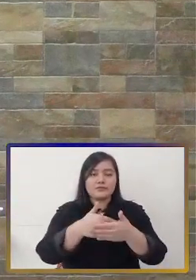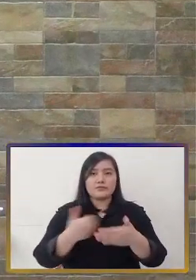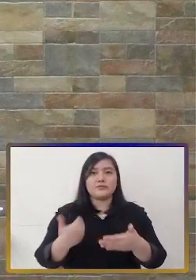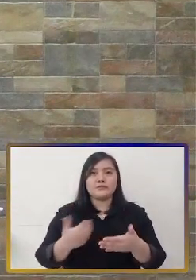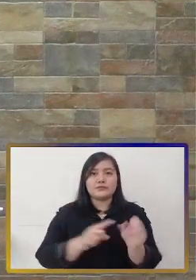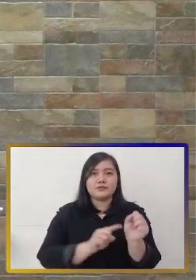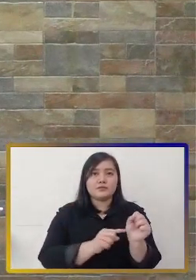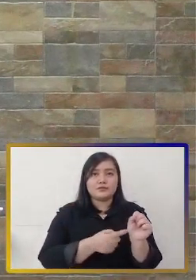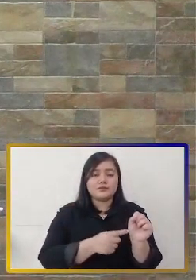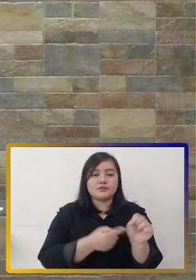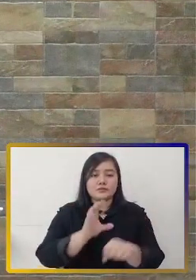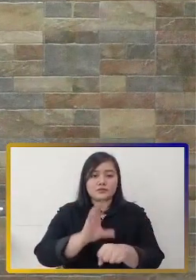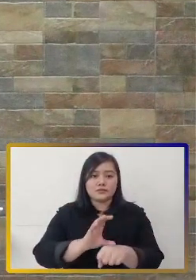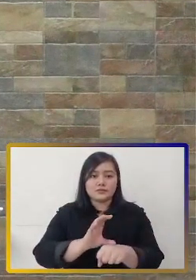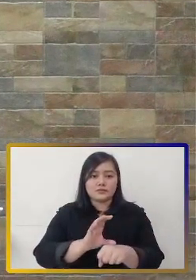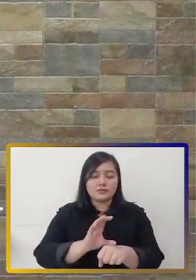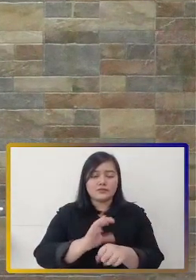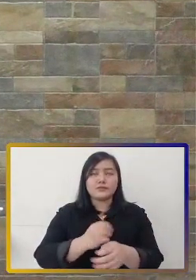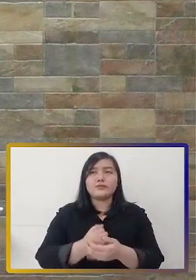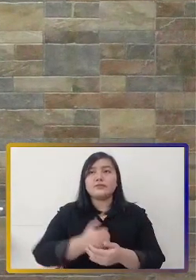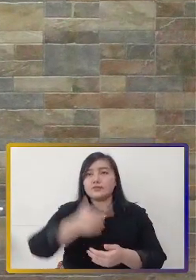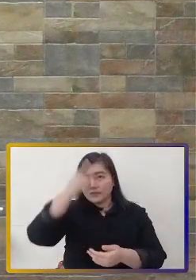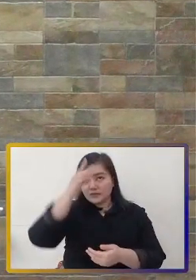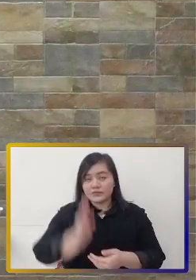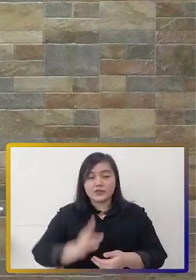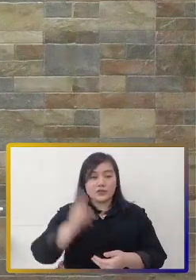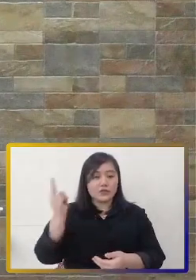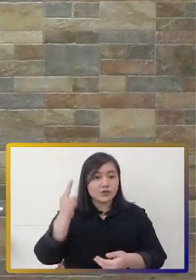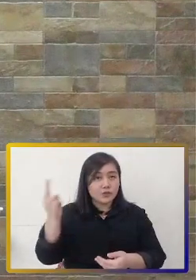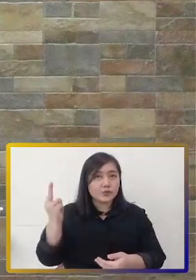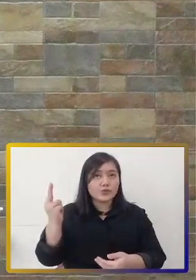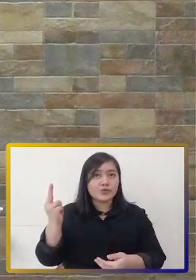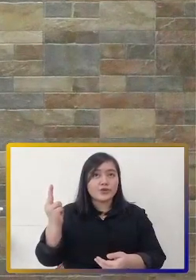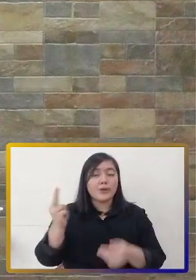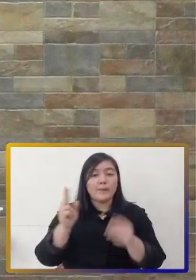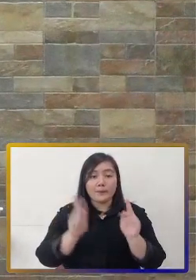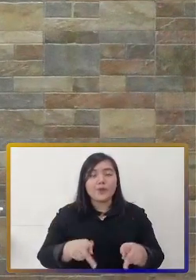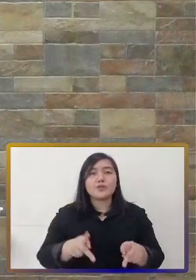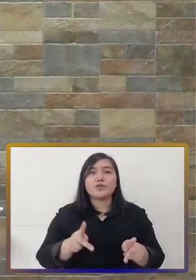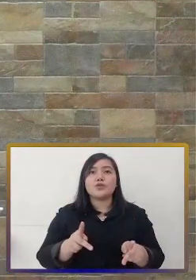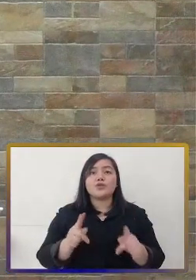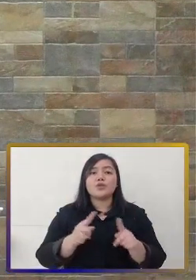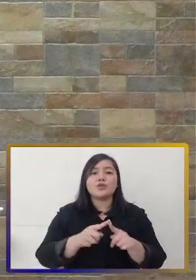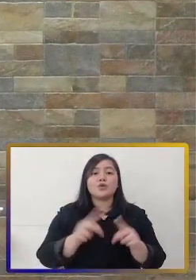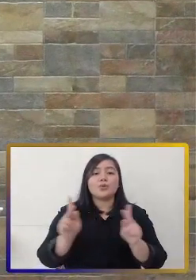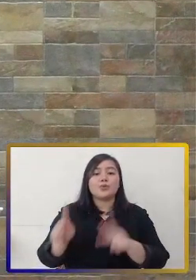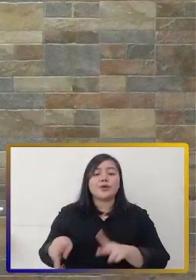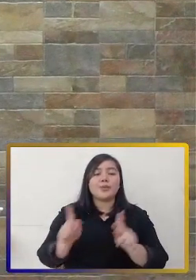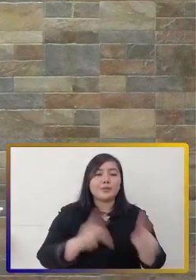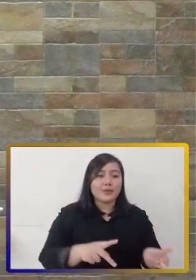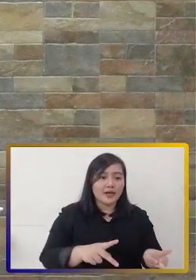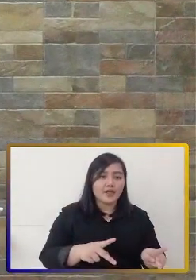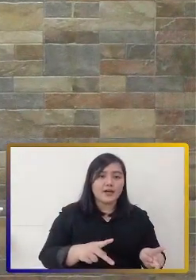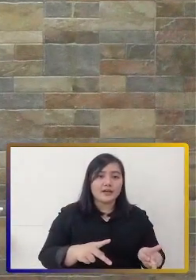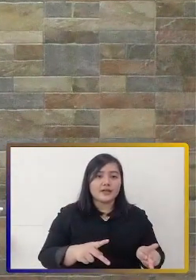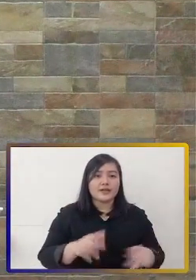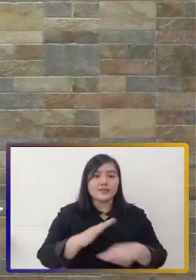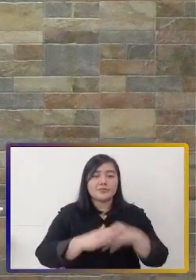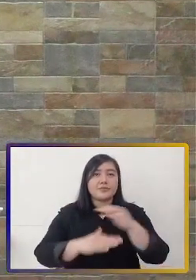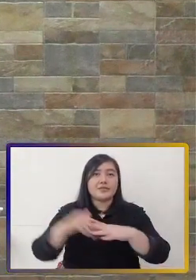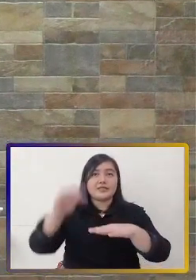gumamit ang Panginoon ng tao to prepare the building materials. Alright? Sino yun? Si John the